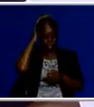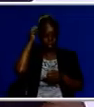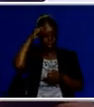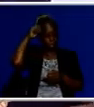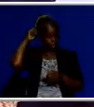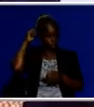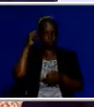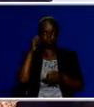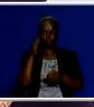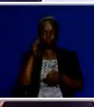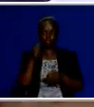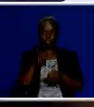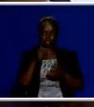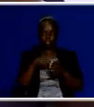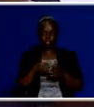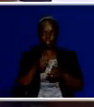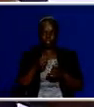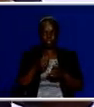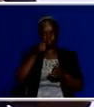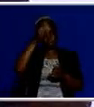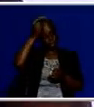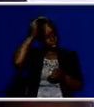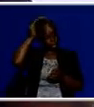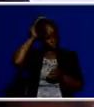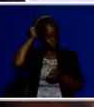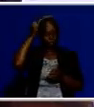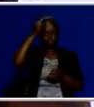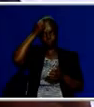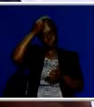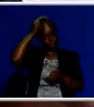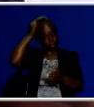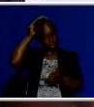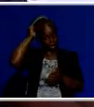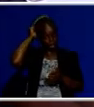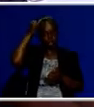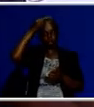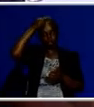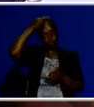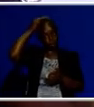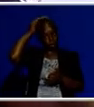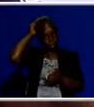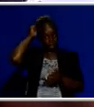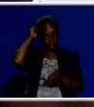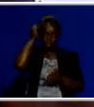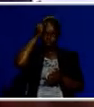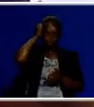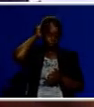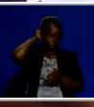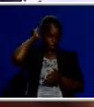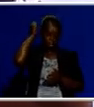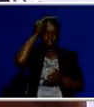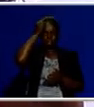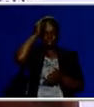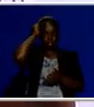let's comb our hair as we sing. This is the way I comb my hair, comb my hair, comb